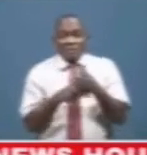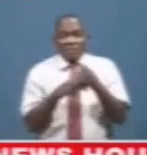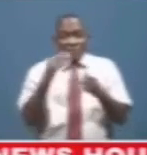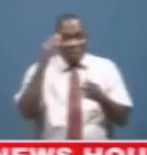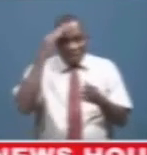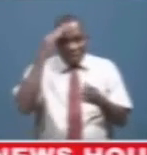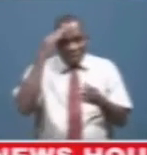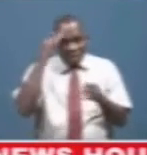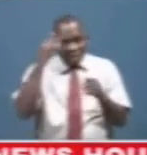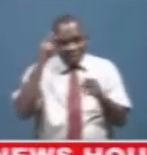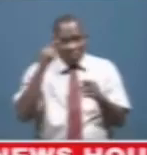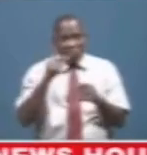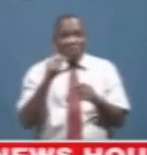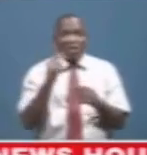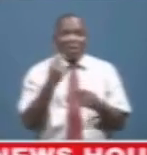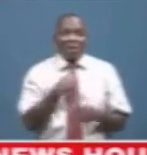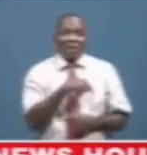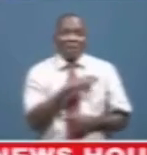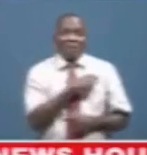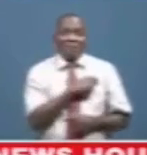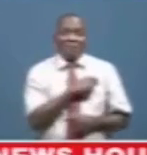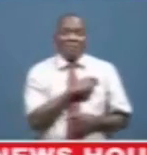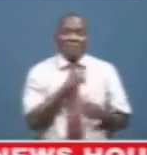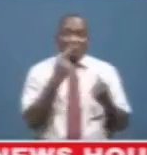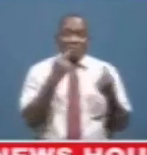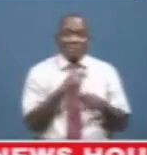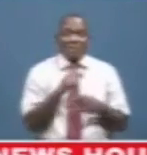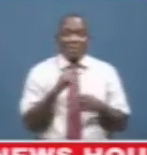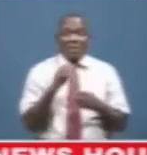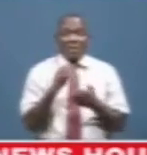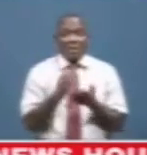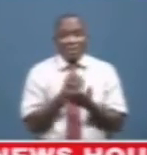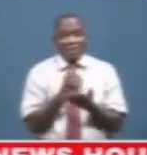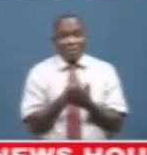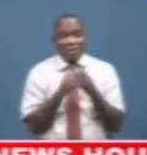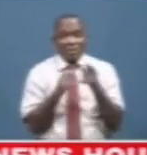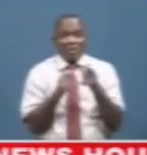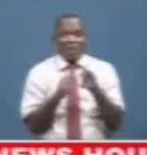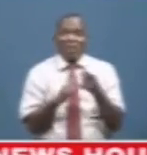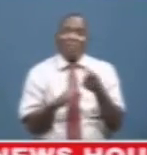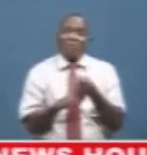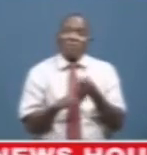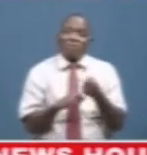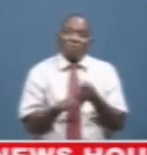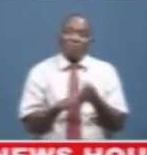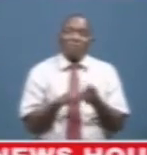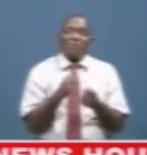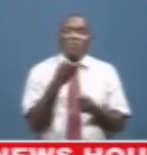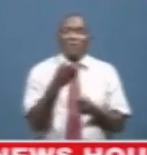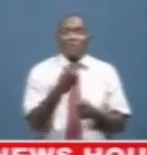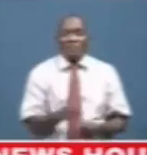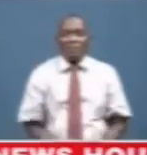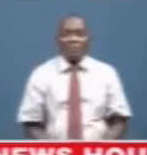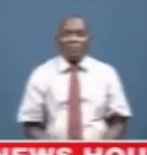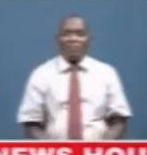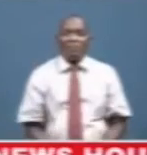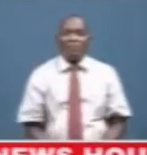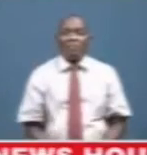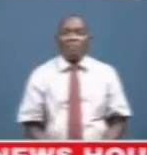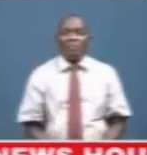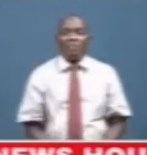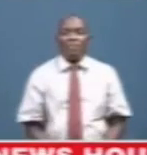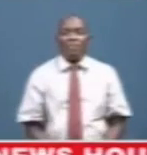of missions for the Spanish embassy in Accra, Mr. Rafael Rodriguez Ponga, was the special guest.